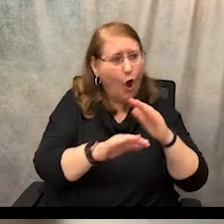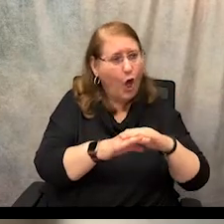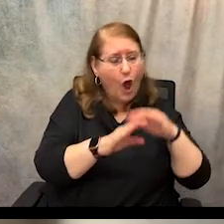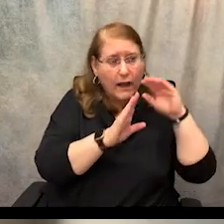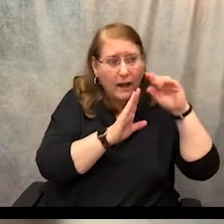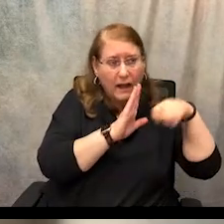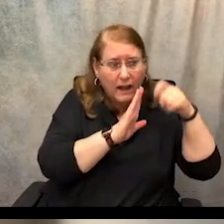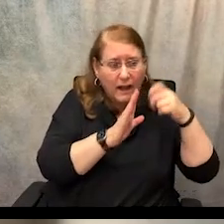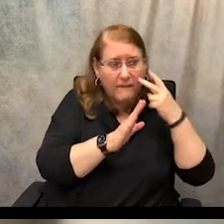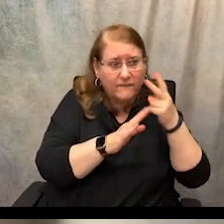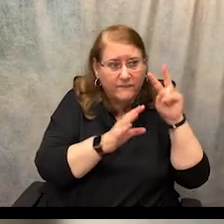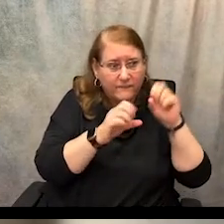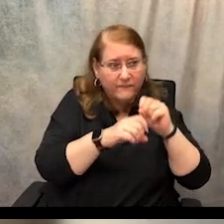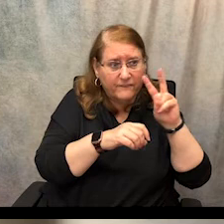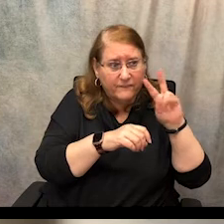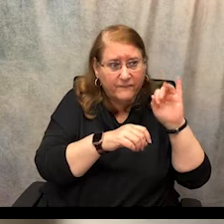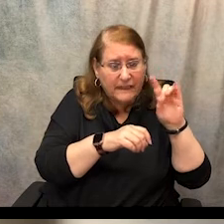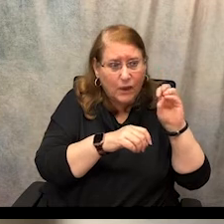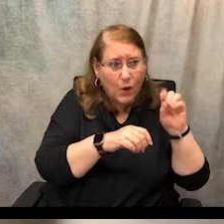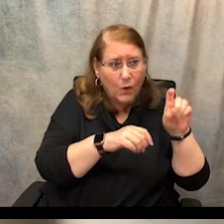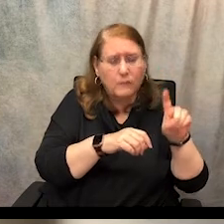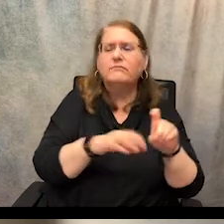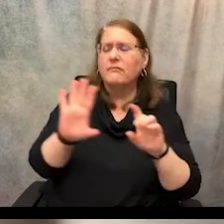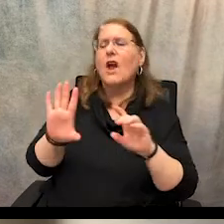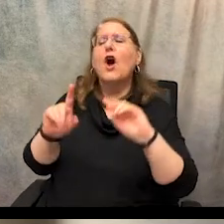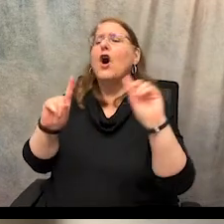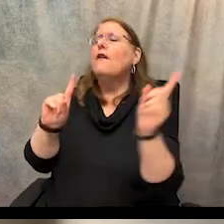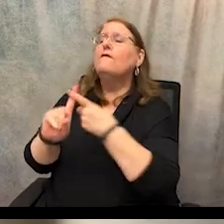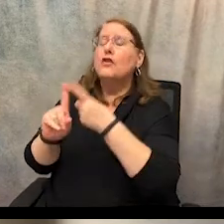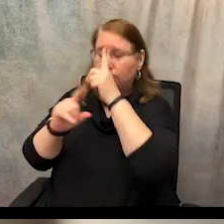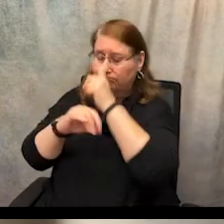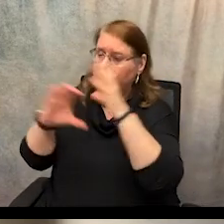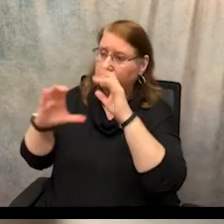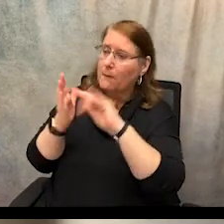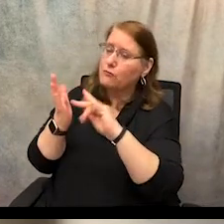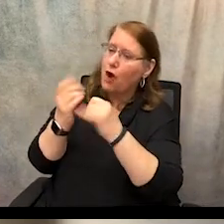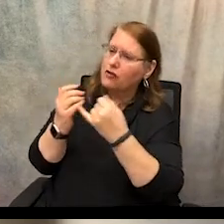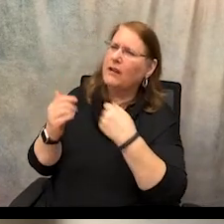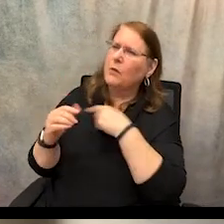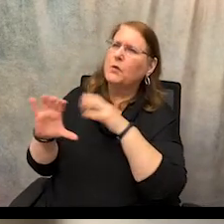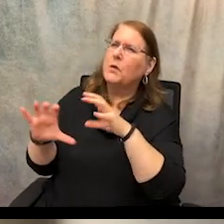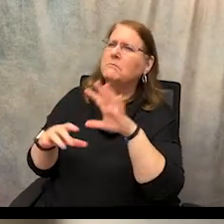So the way that the project had initially been conceived of is we're doing